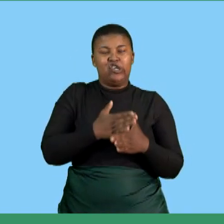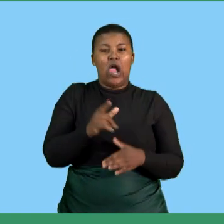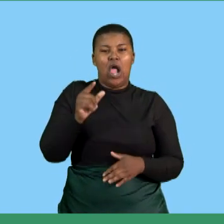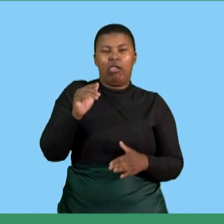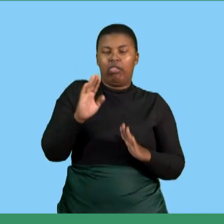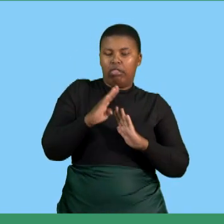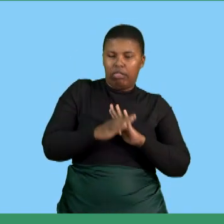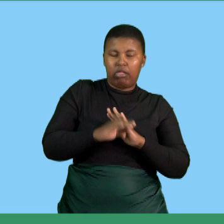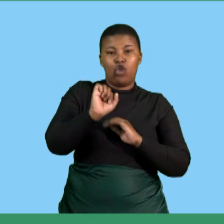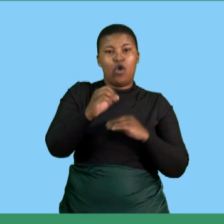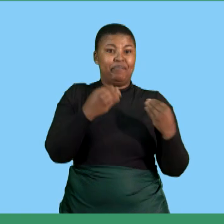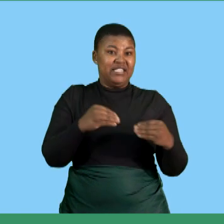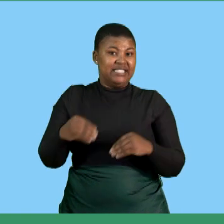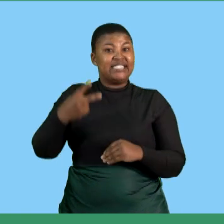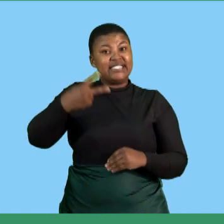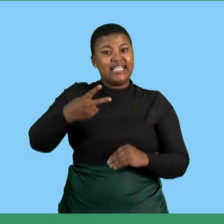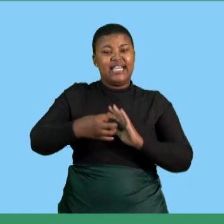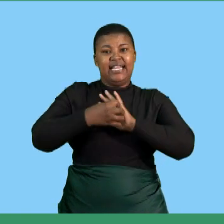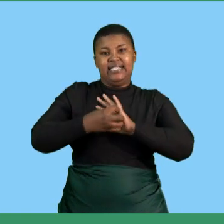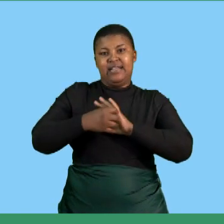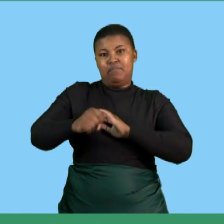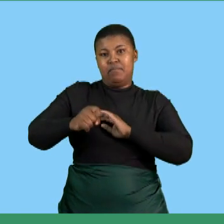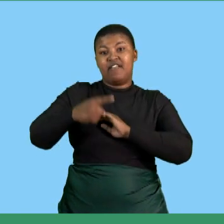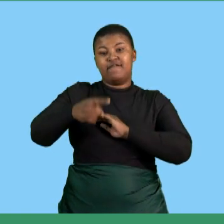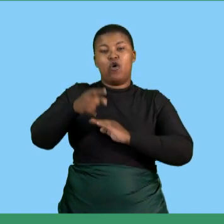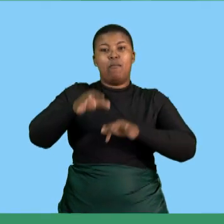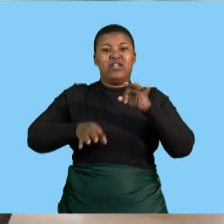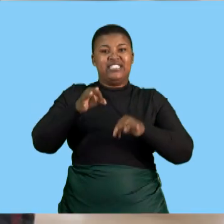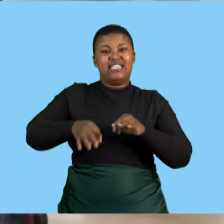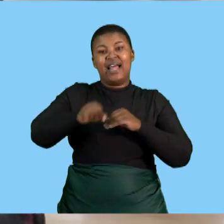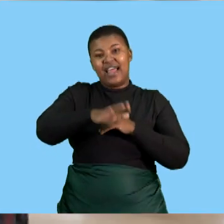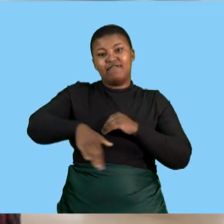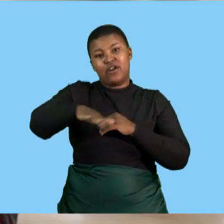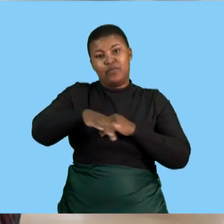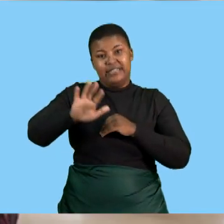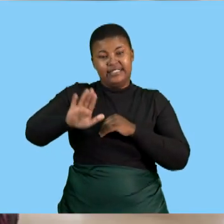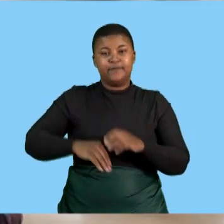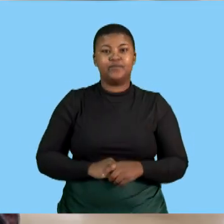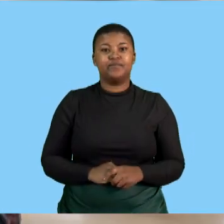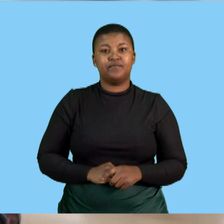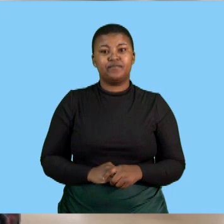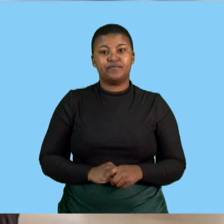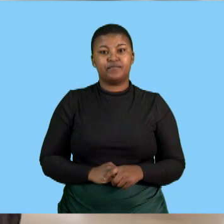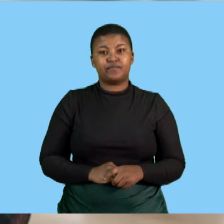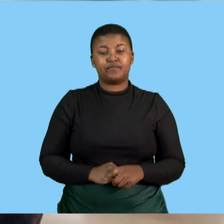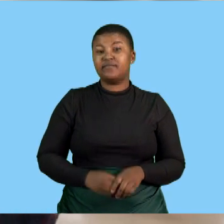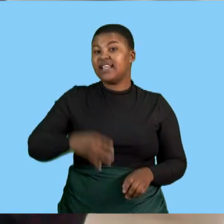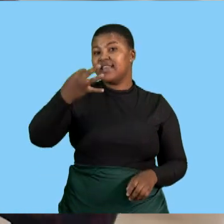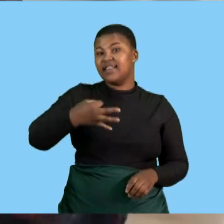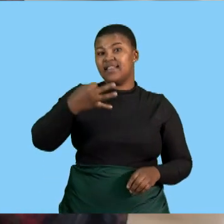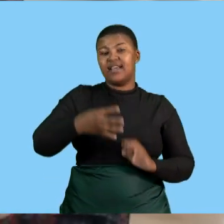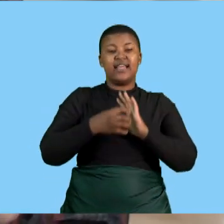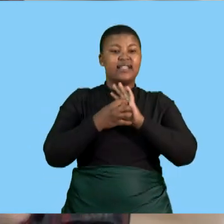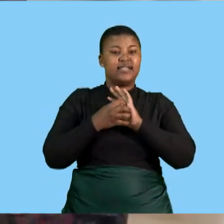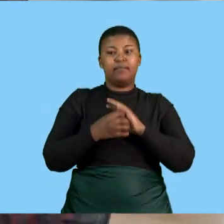less productivity for your business. So that is a second example of political environmental factors. The